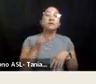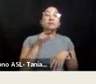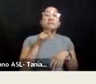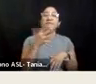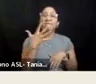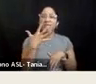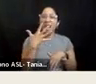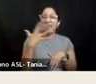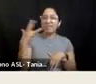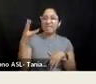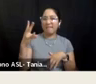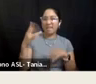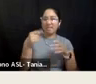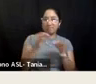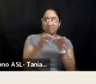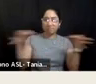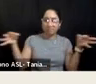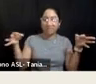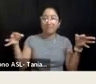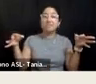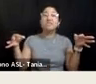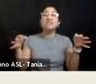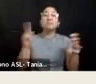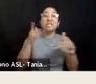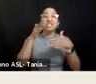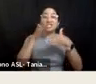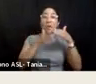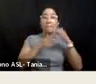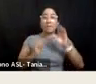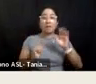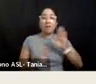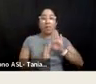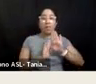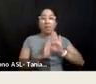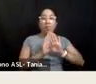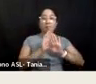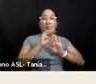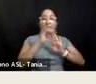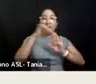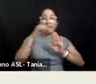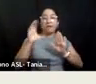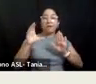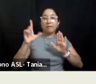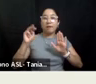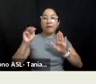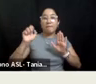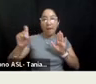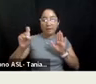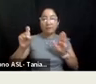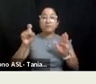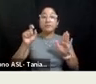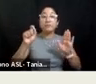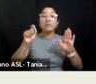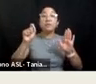but stop at the most heightened moment. This is your climax of your story. So when you do this exercise, don't end the